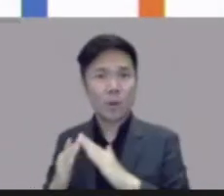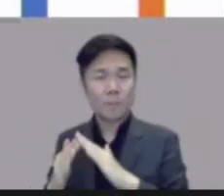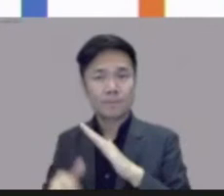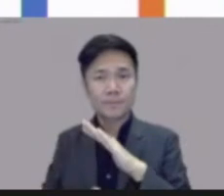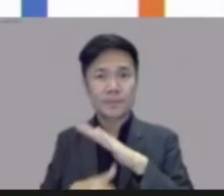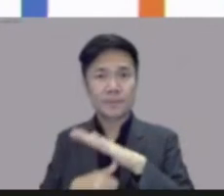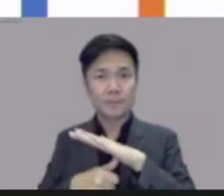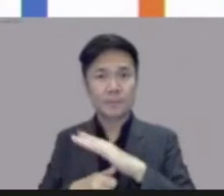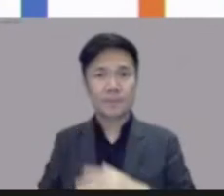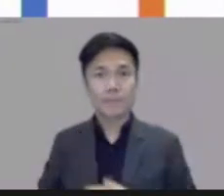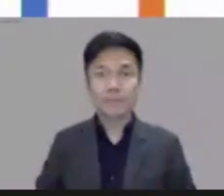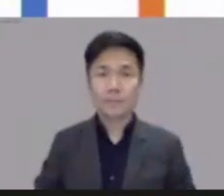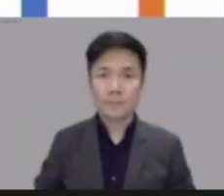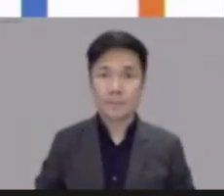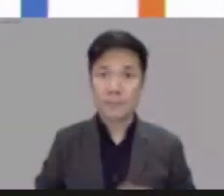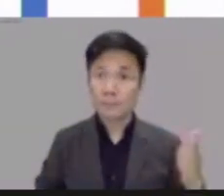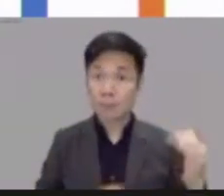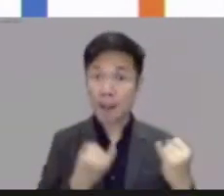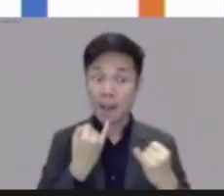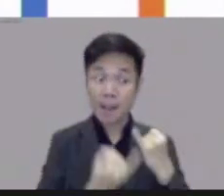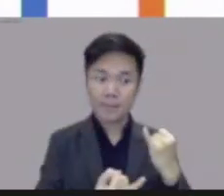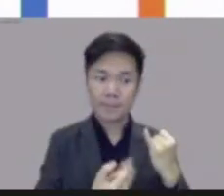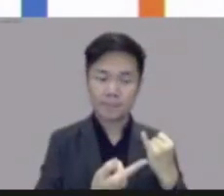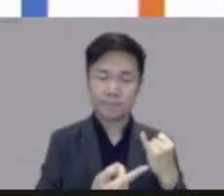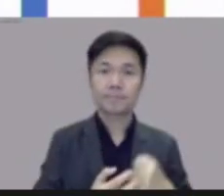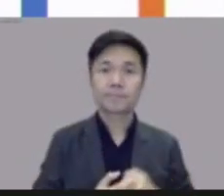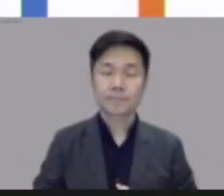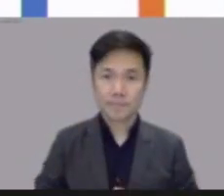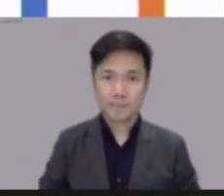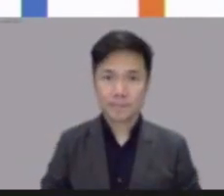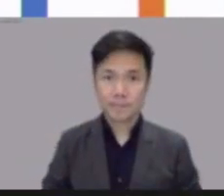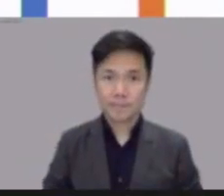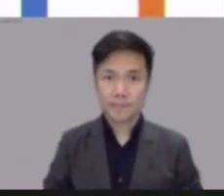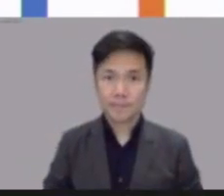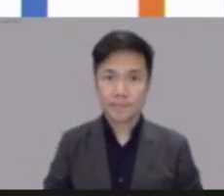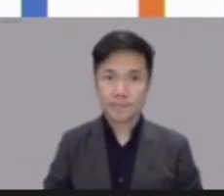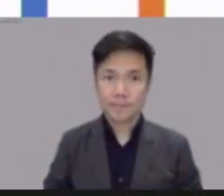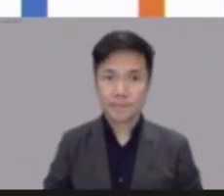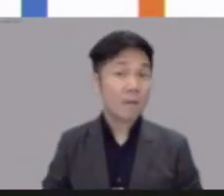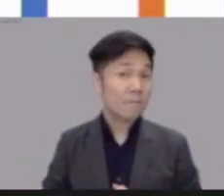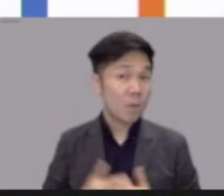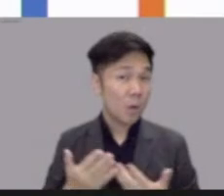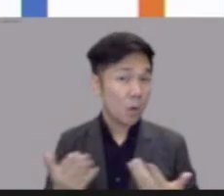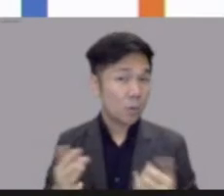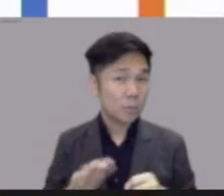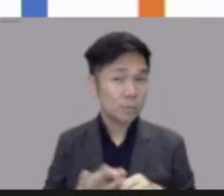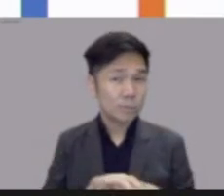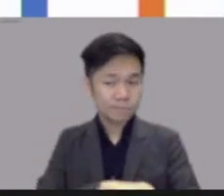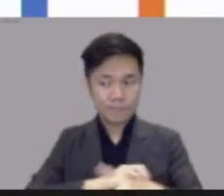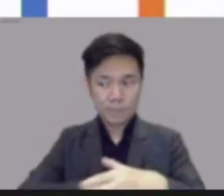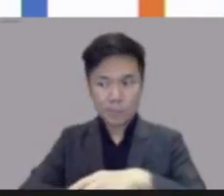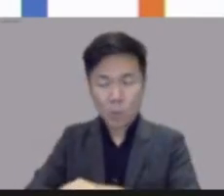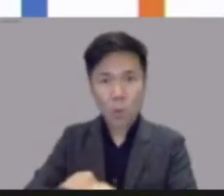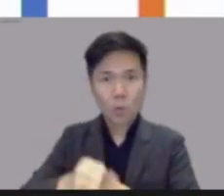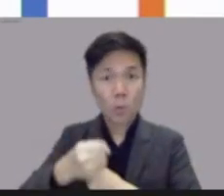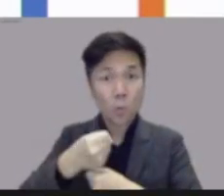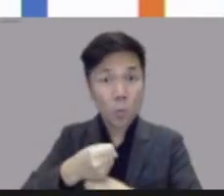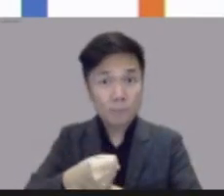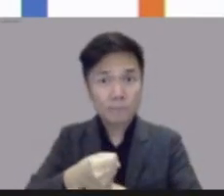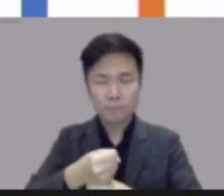and finally in respect to Regional action to enhancing price-based approaches